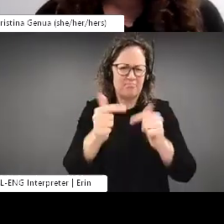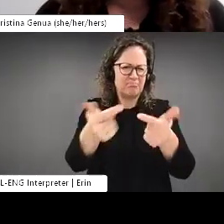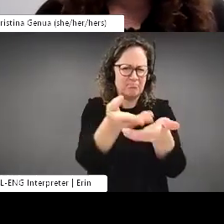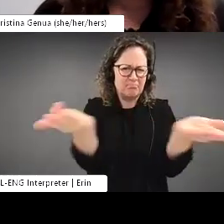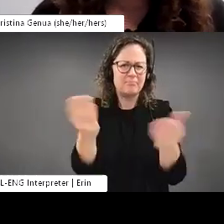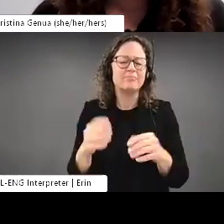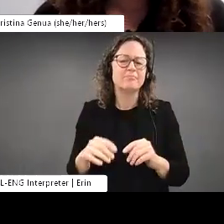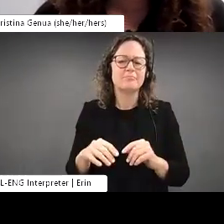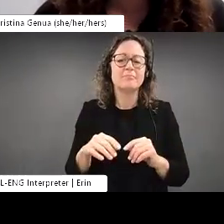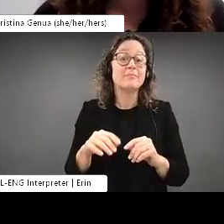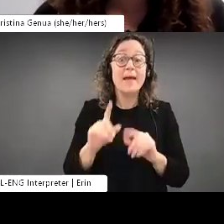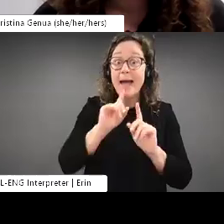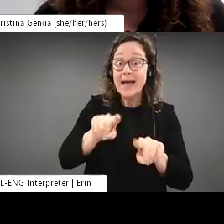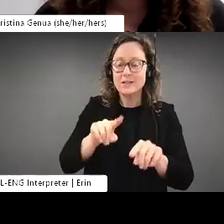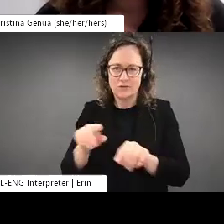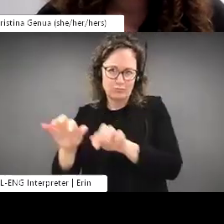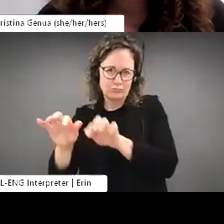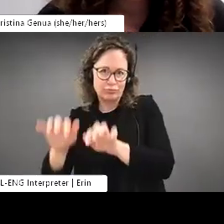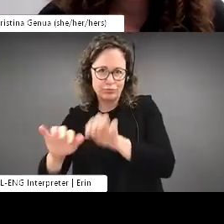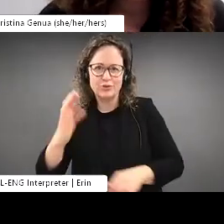You can throw your answers up in the chat.